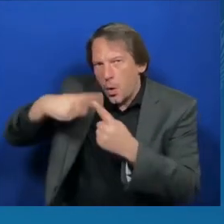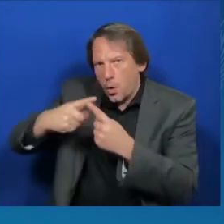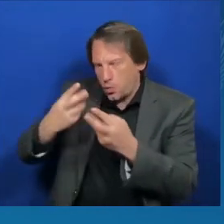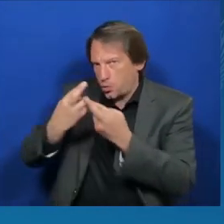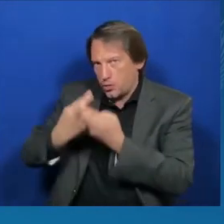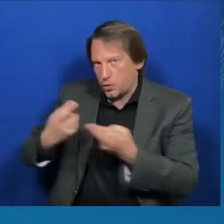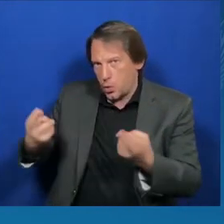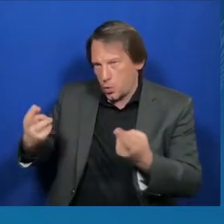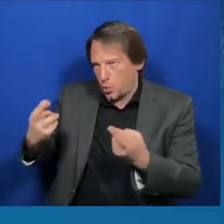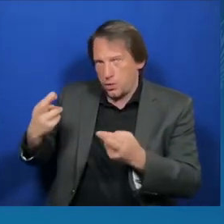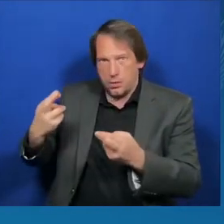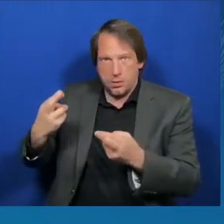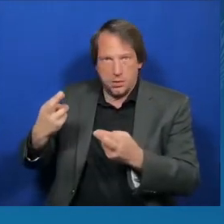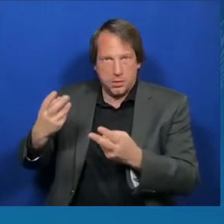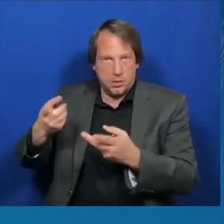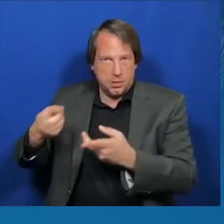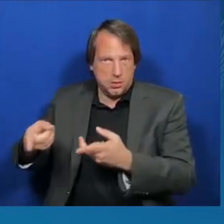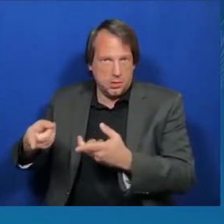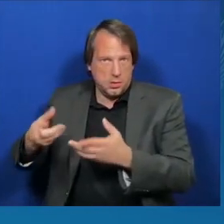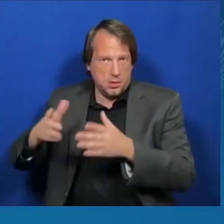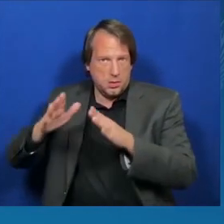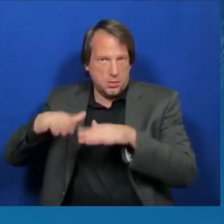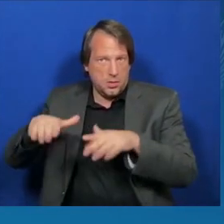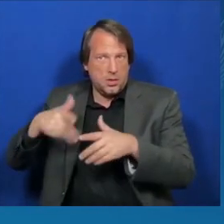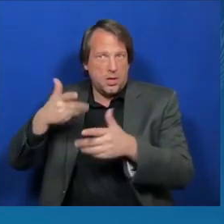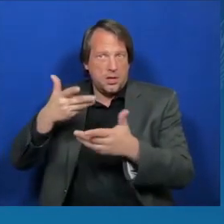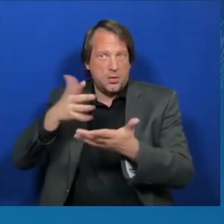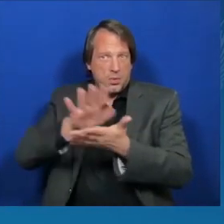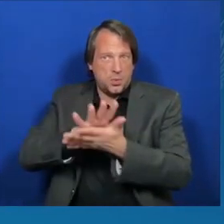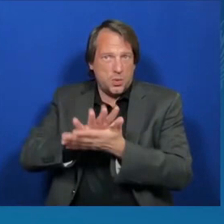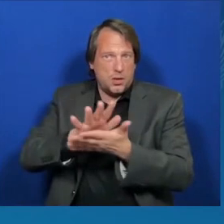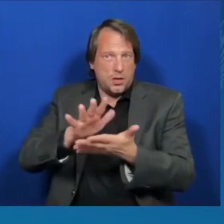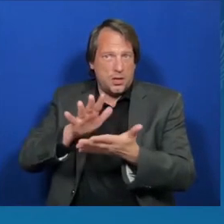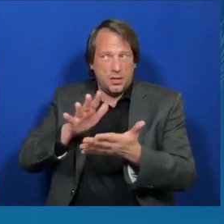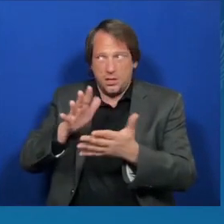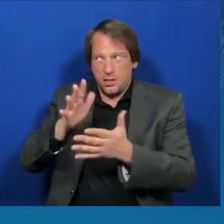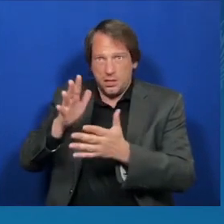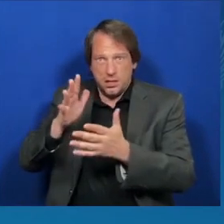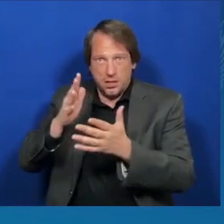lost because of what has been happening in our country.